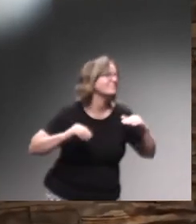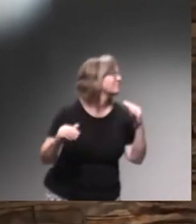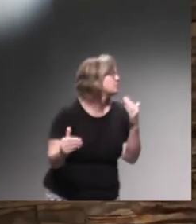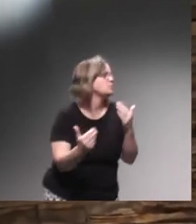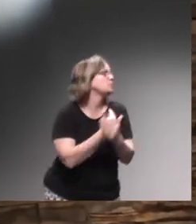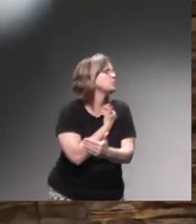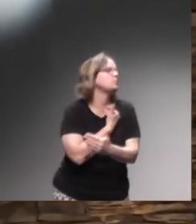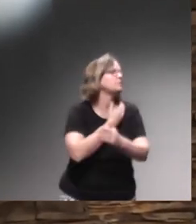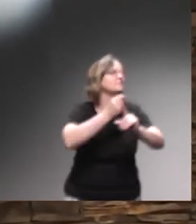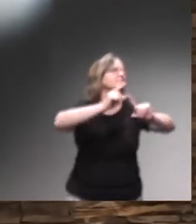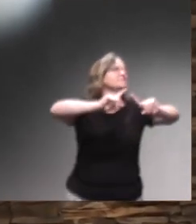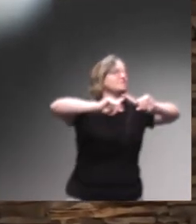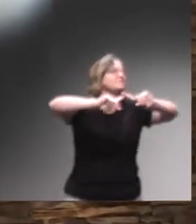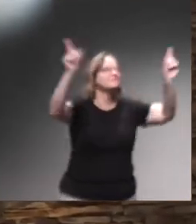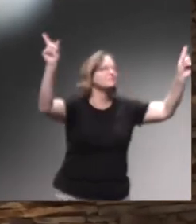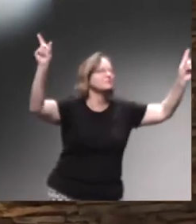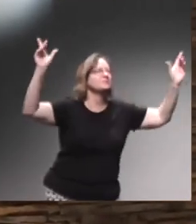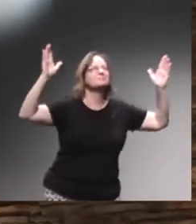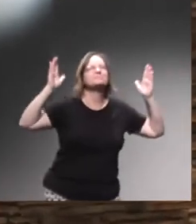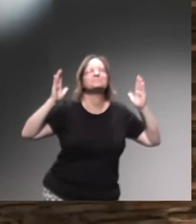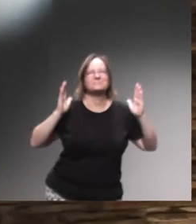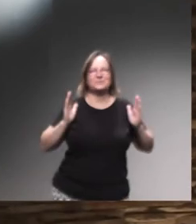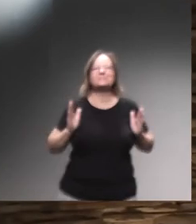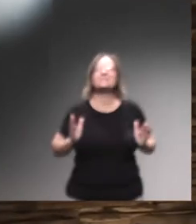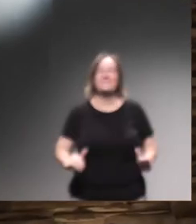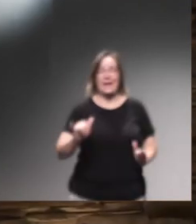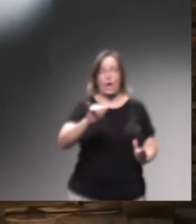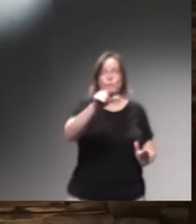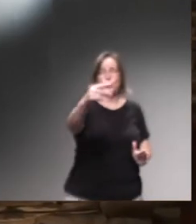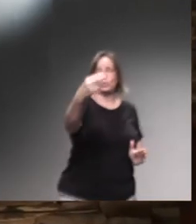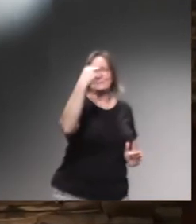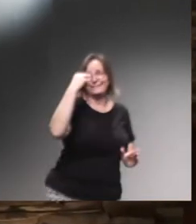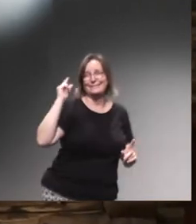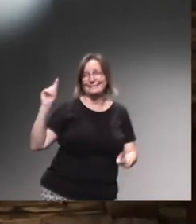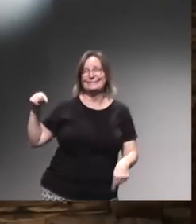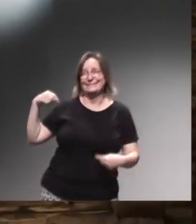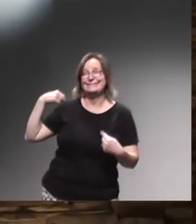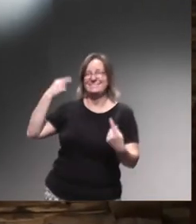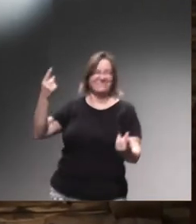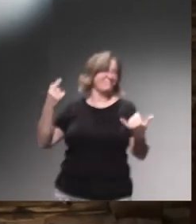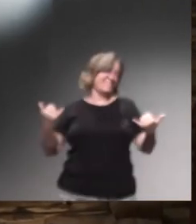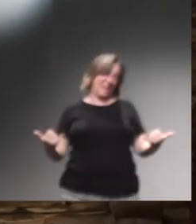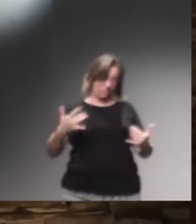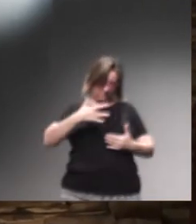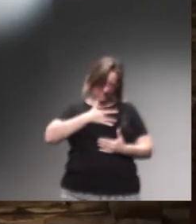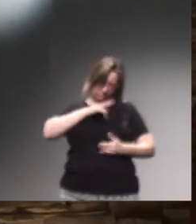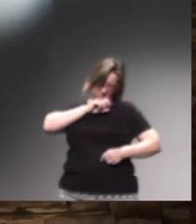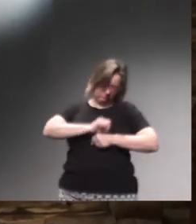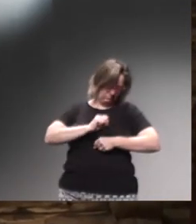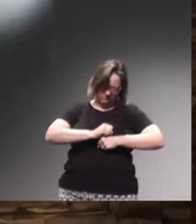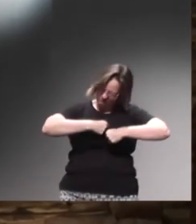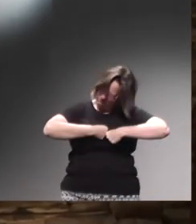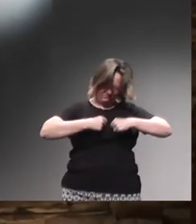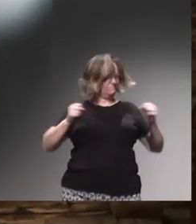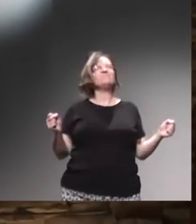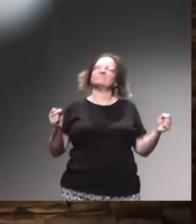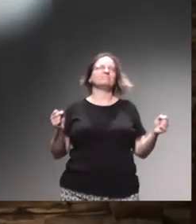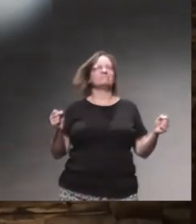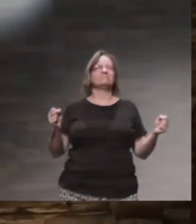a different me. Welcome to a different me.